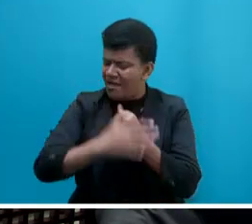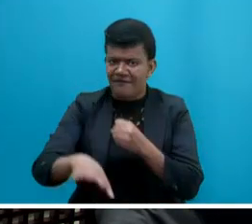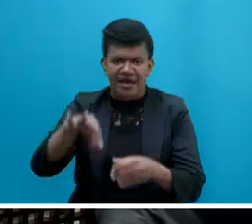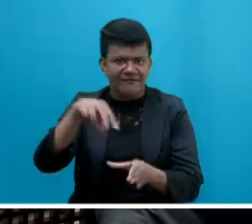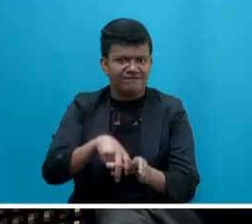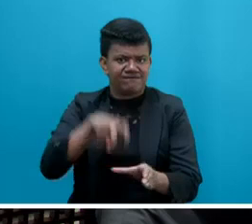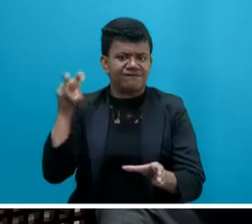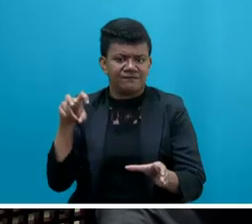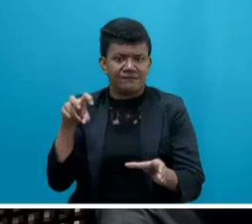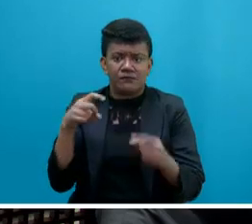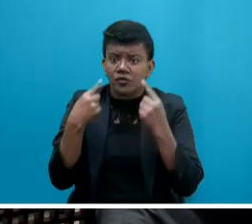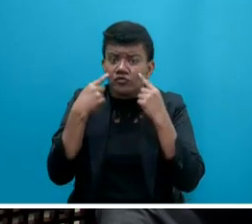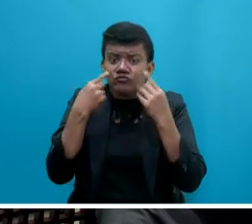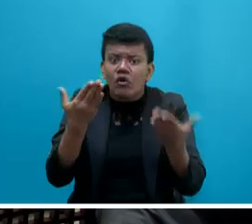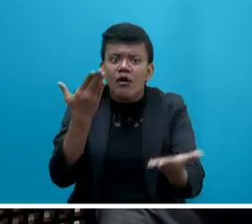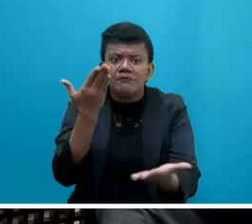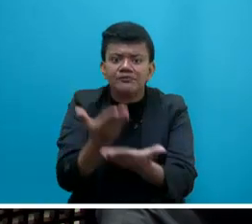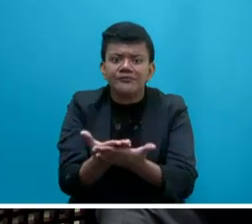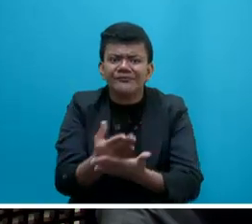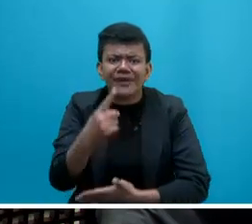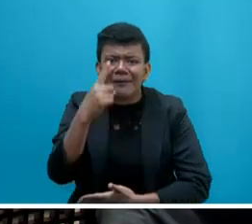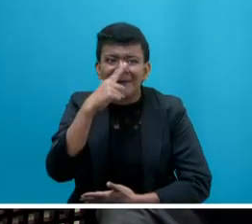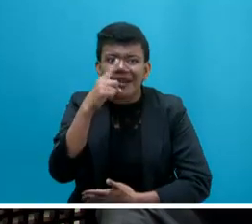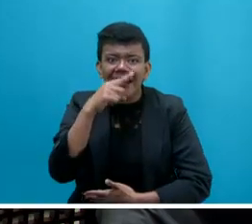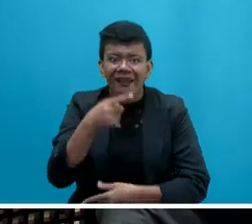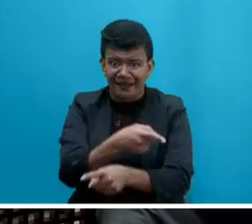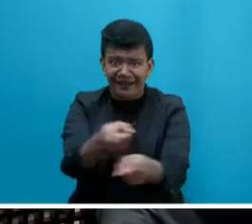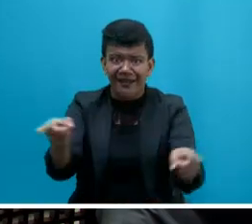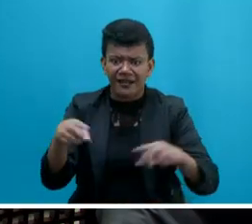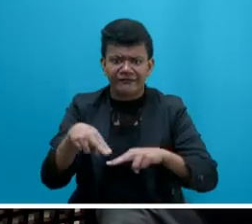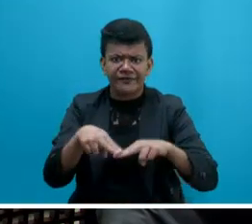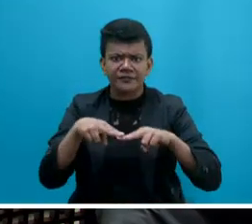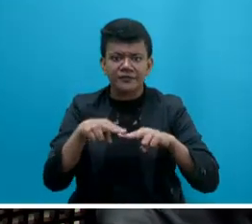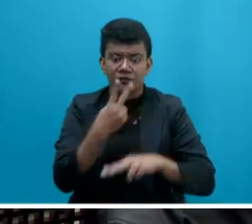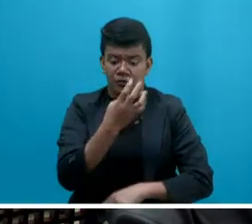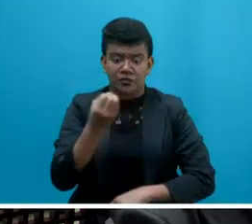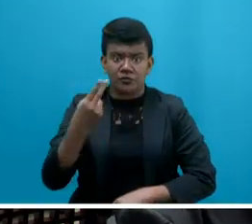the people of Fiji come 2022.